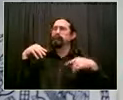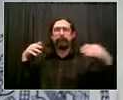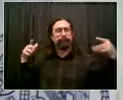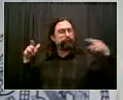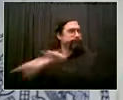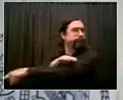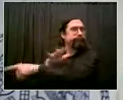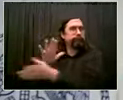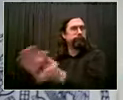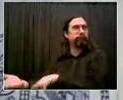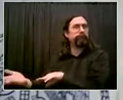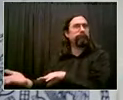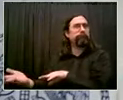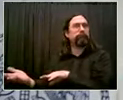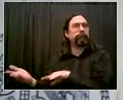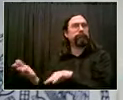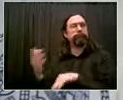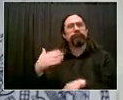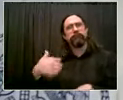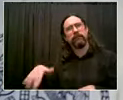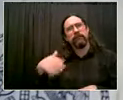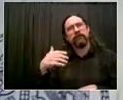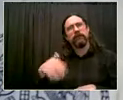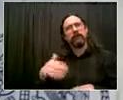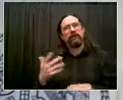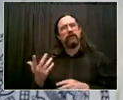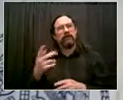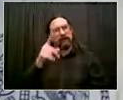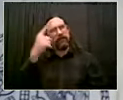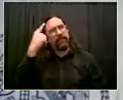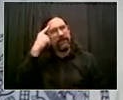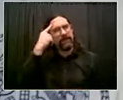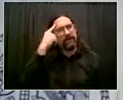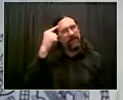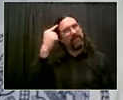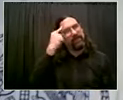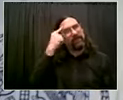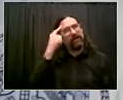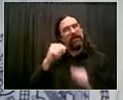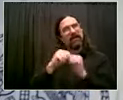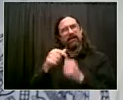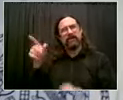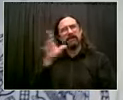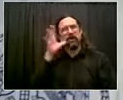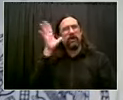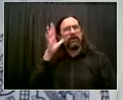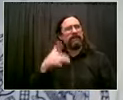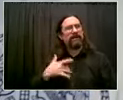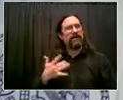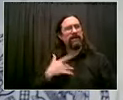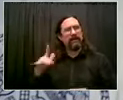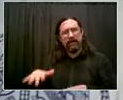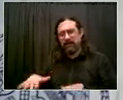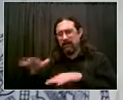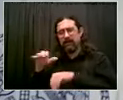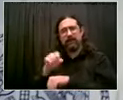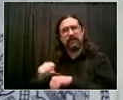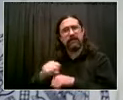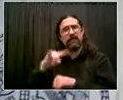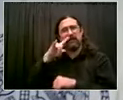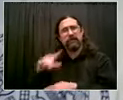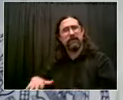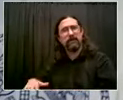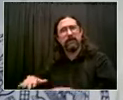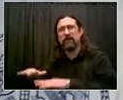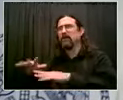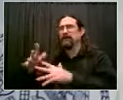follow the way it's supposed to in life. You're supposed to see your children live their lives out,